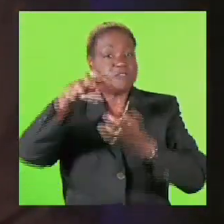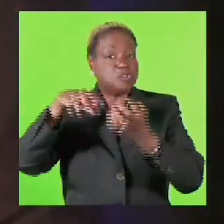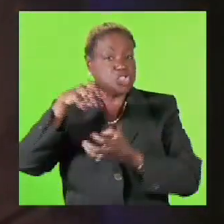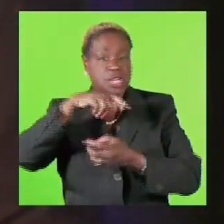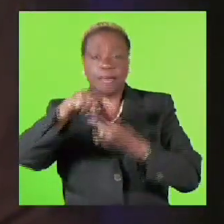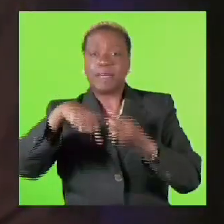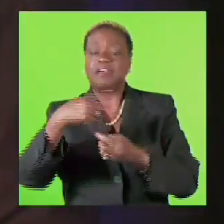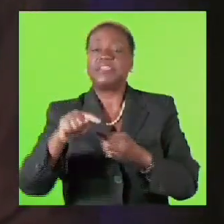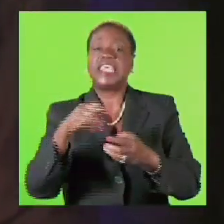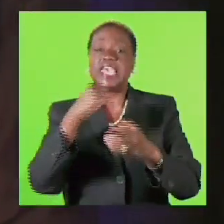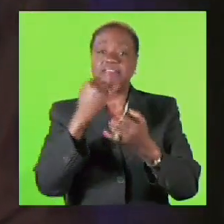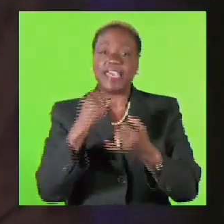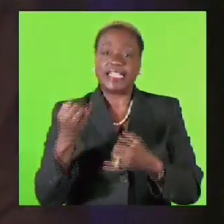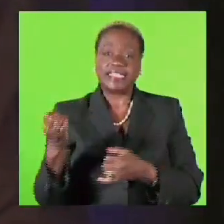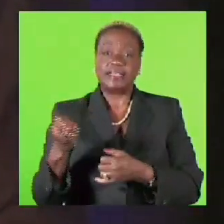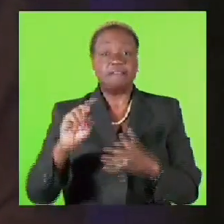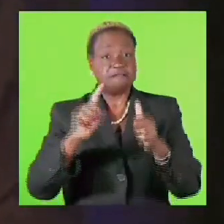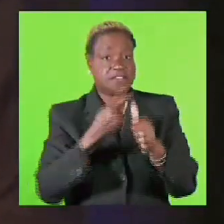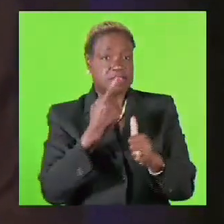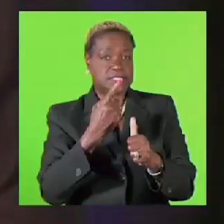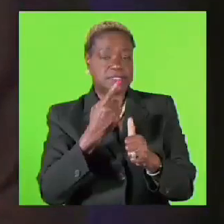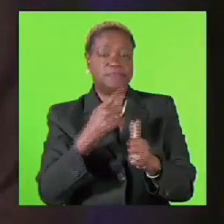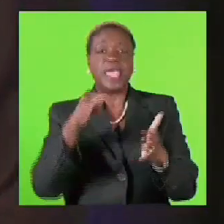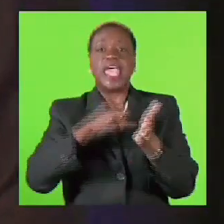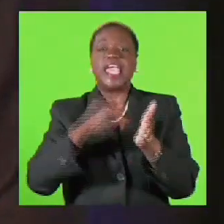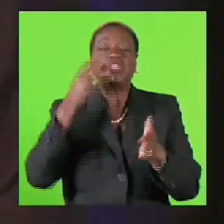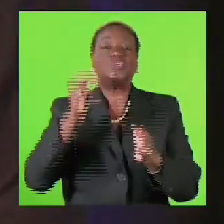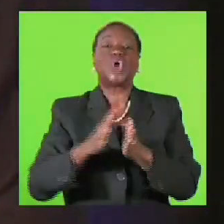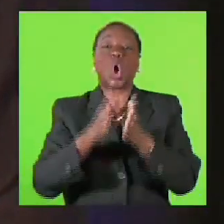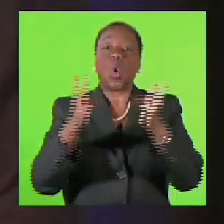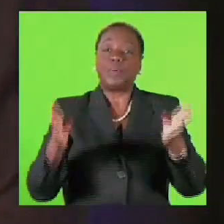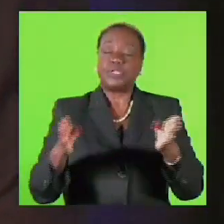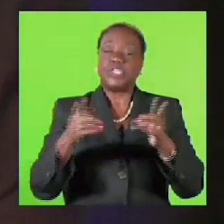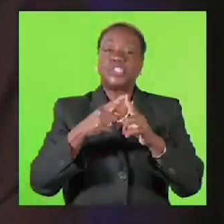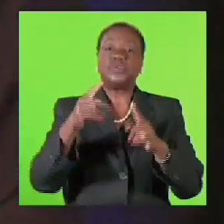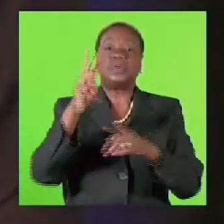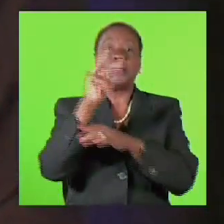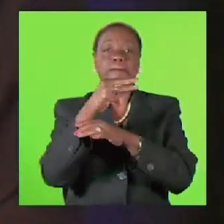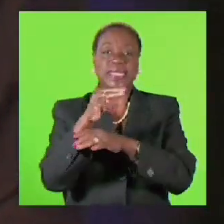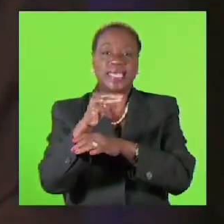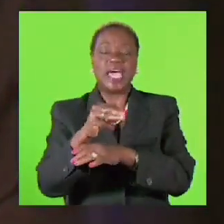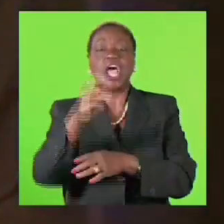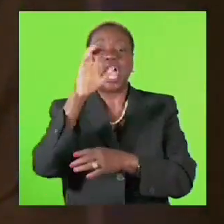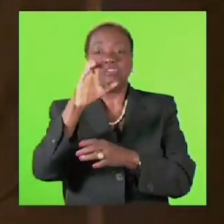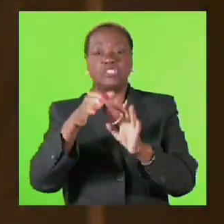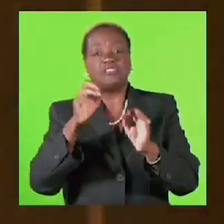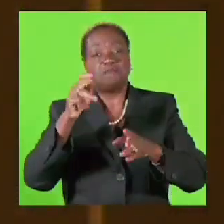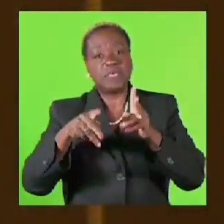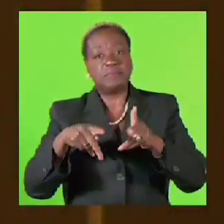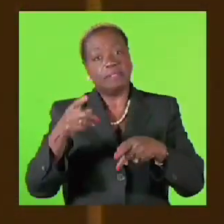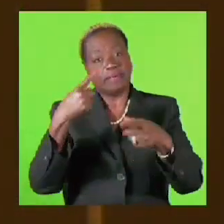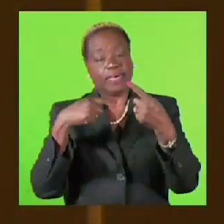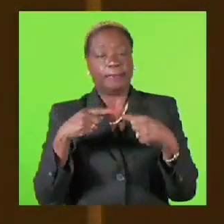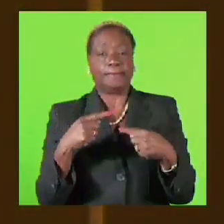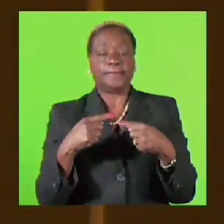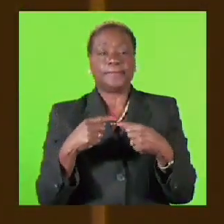event. Firstly, it was open to the media and hundreds of people attended.